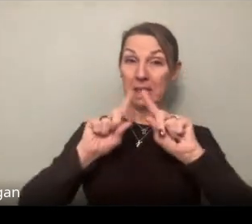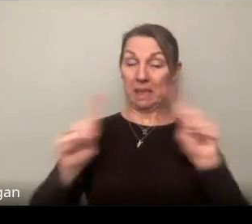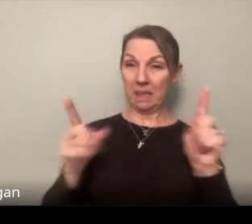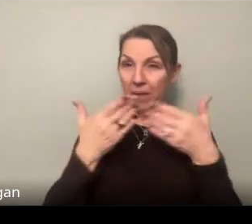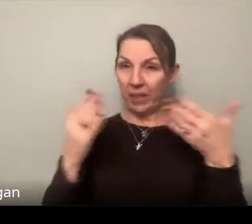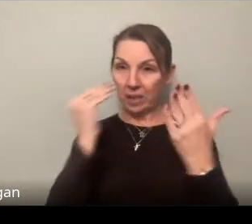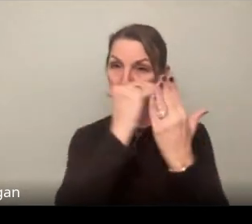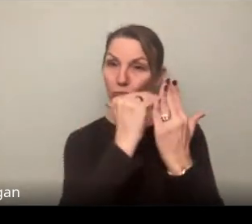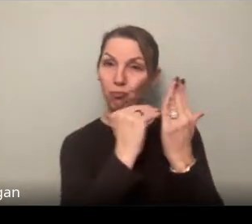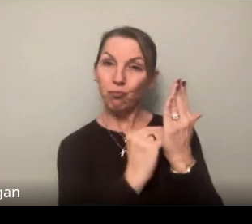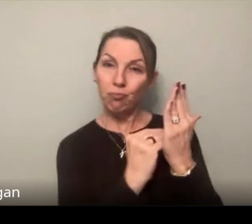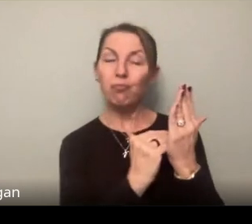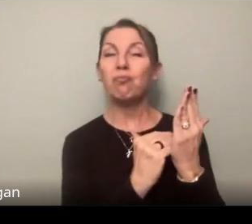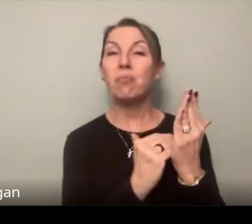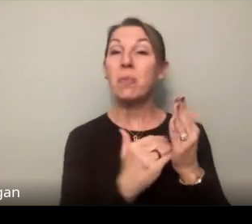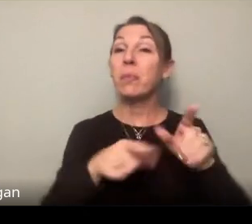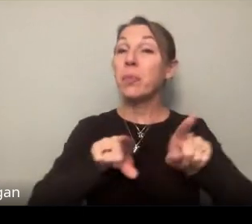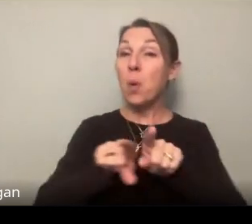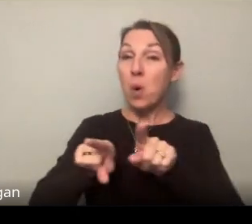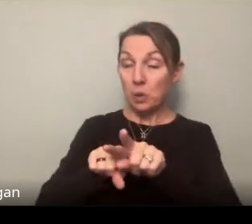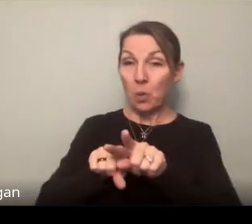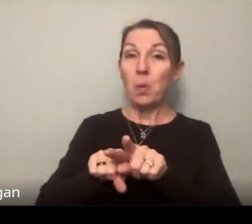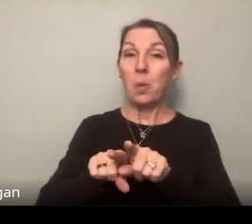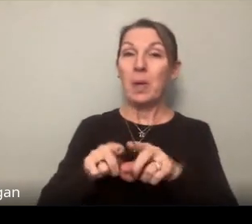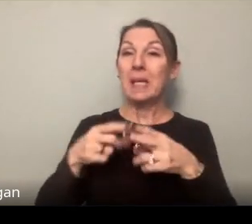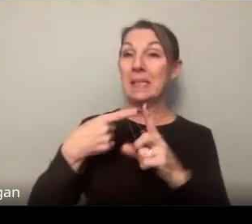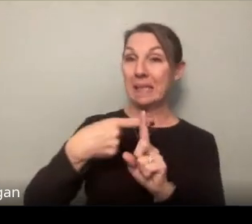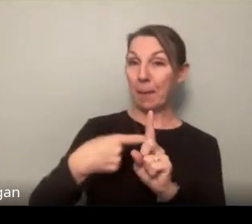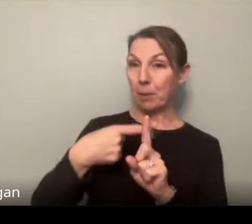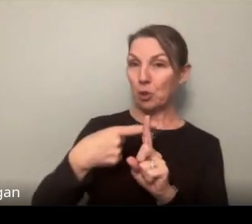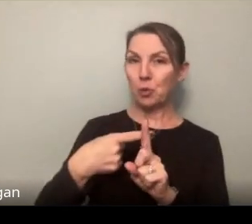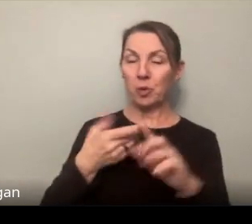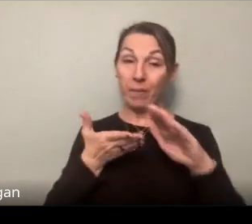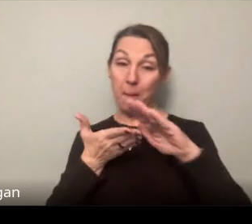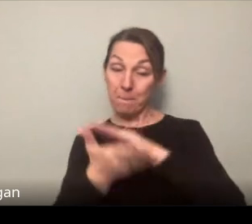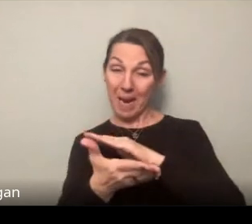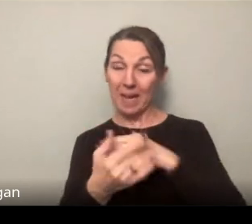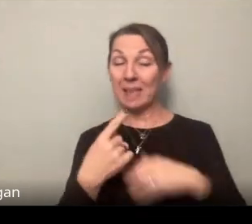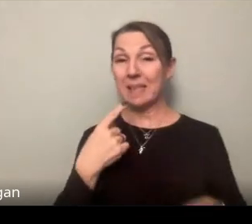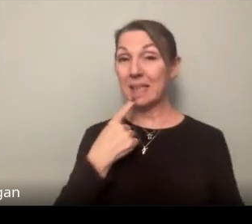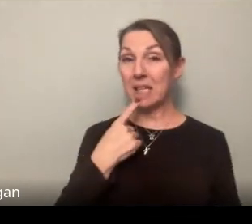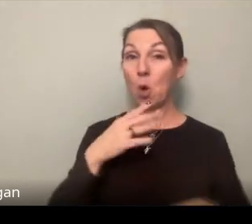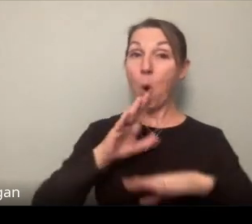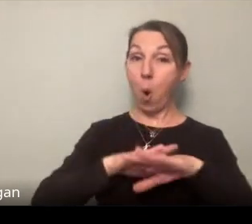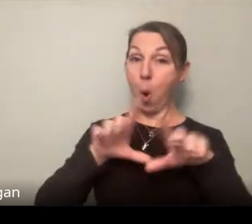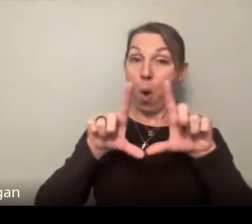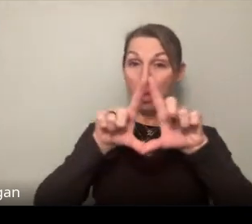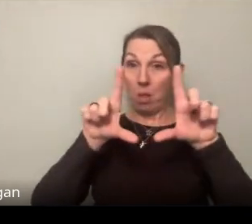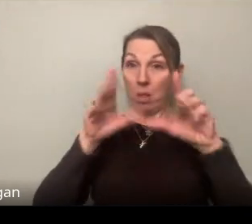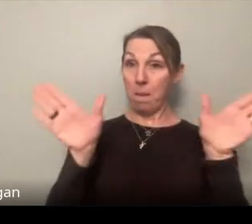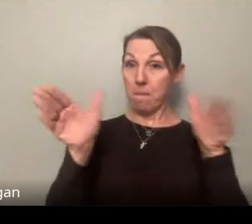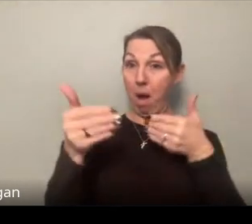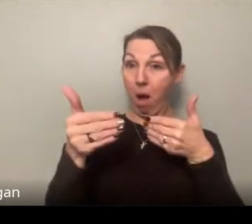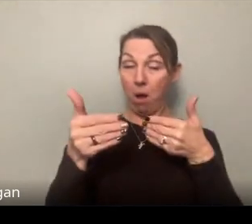ingredients and also like temperature. Like if I have to bake something and it says on the box the instructions on